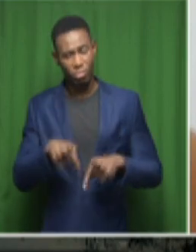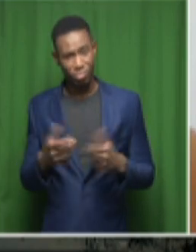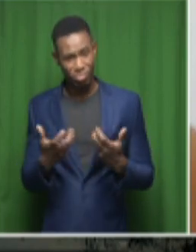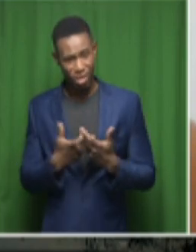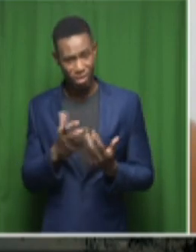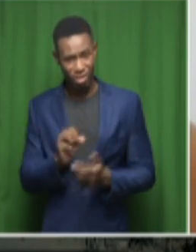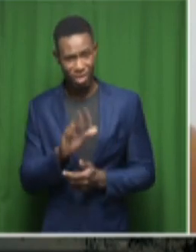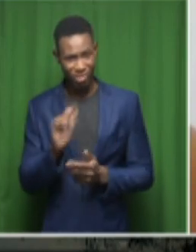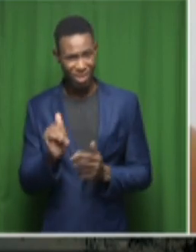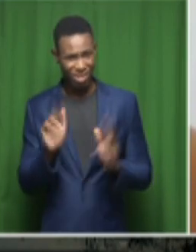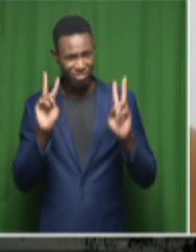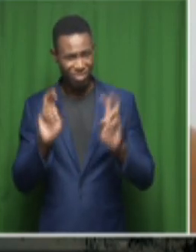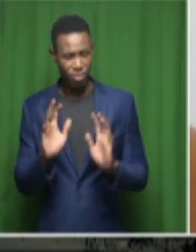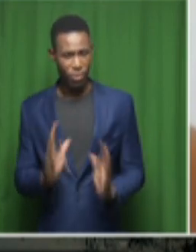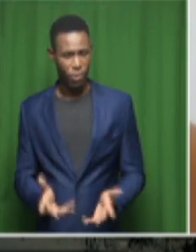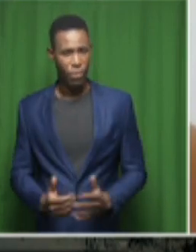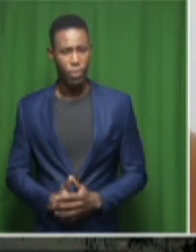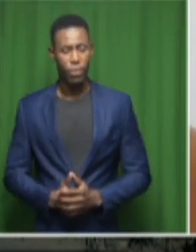Well, the